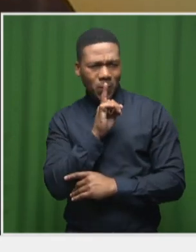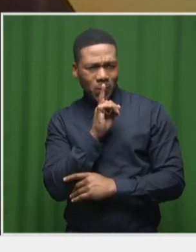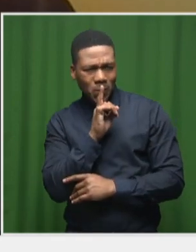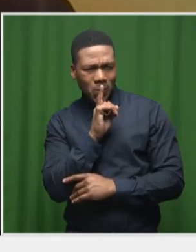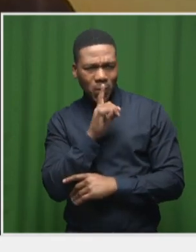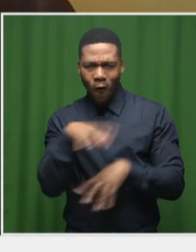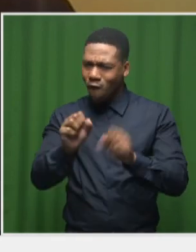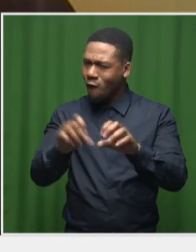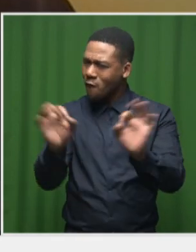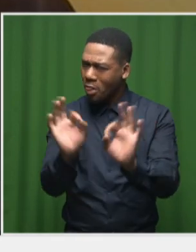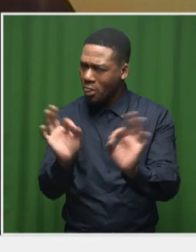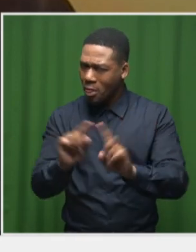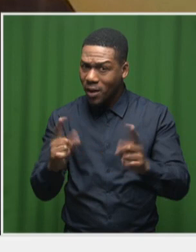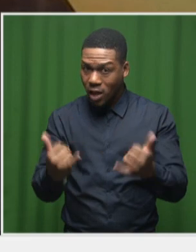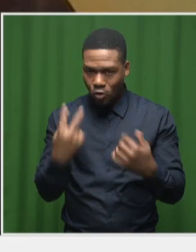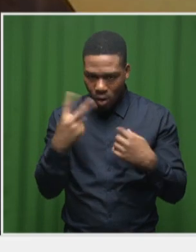up.